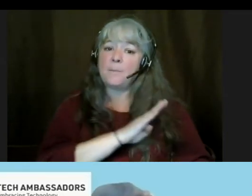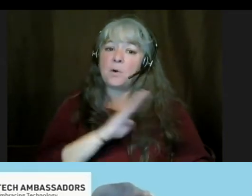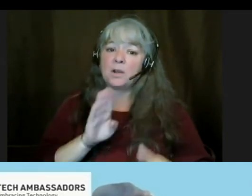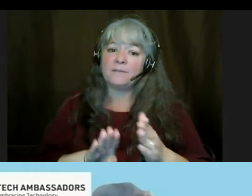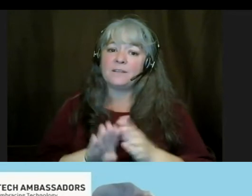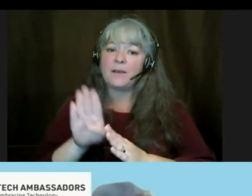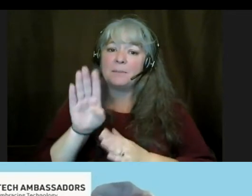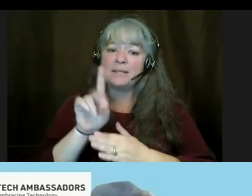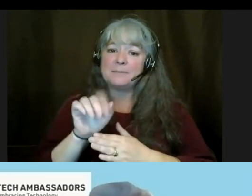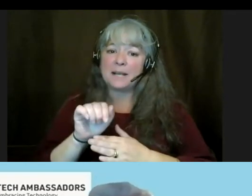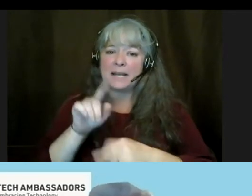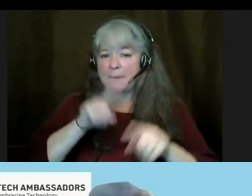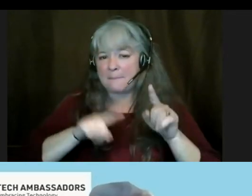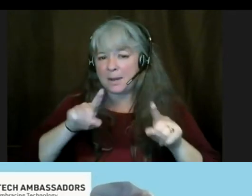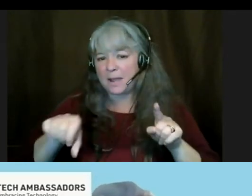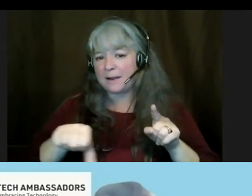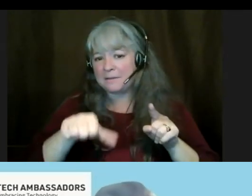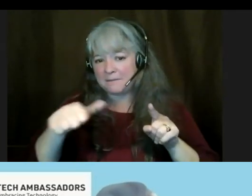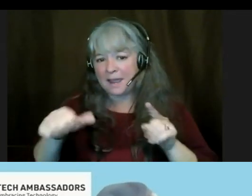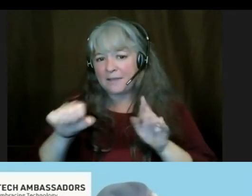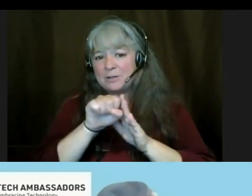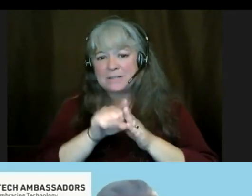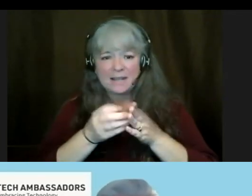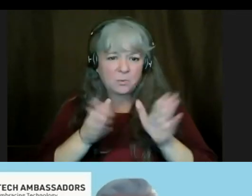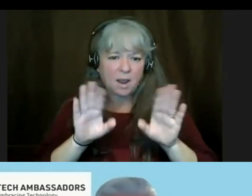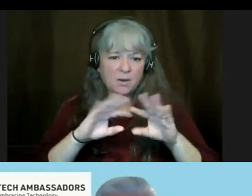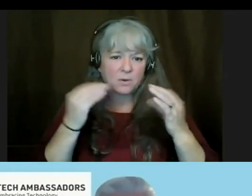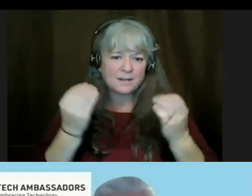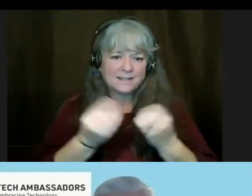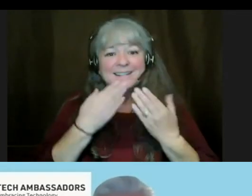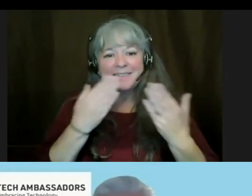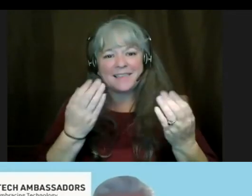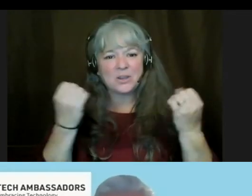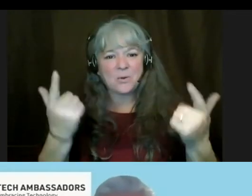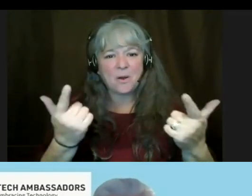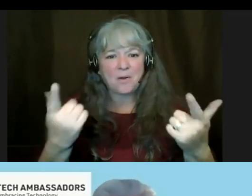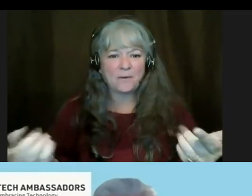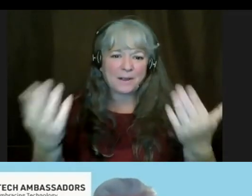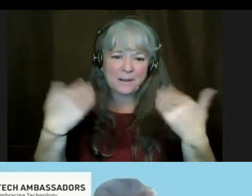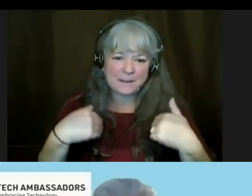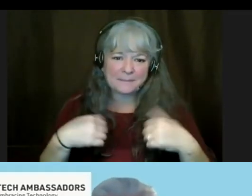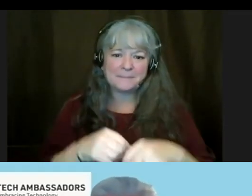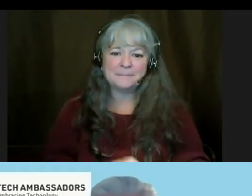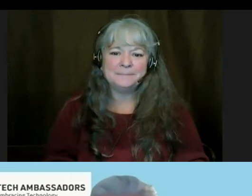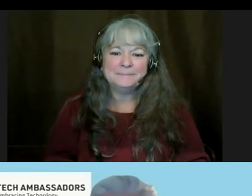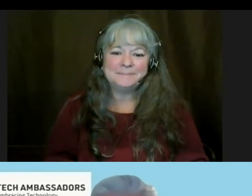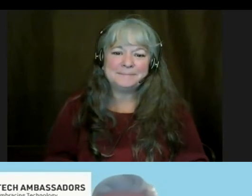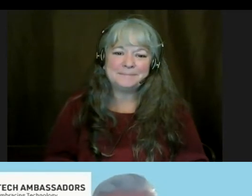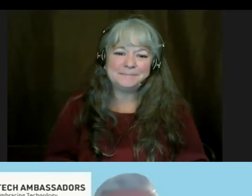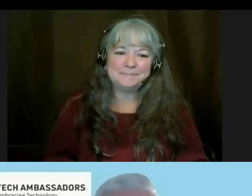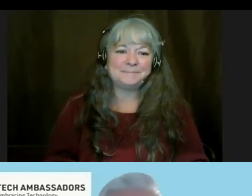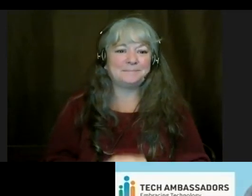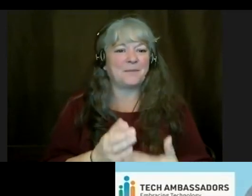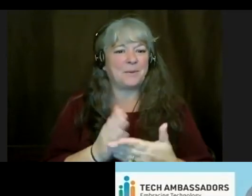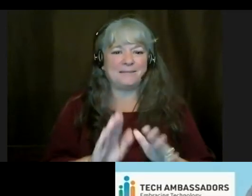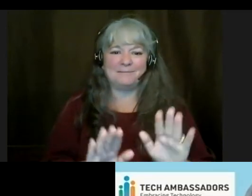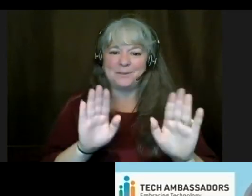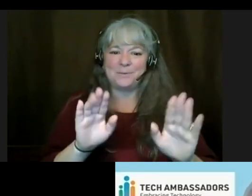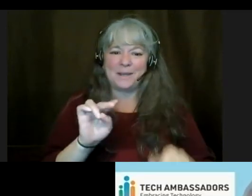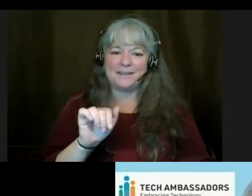a myriad of other statewide organizations. Thank you all for coming. All right, great, Nate.